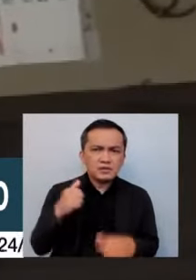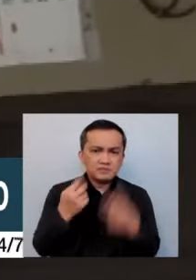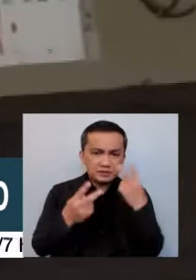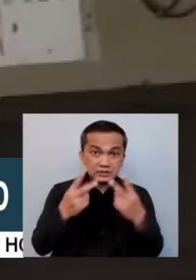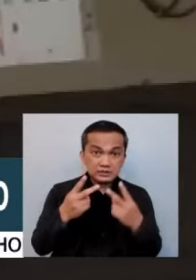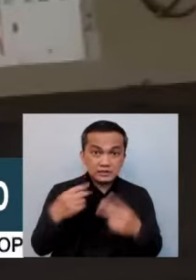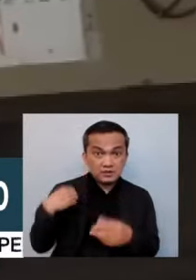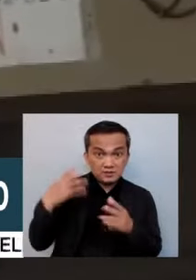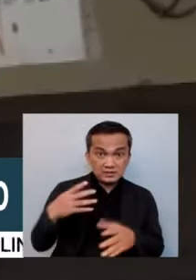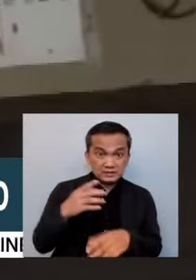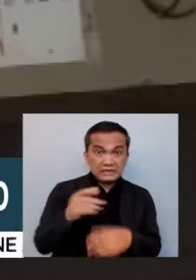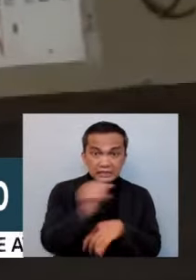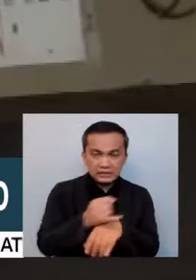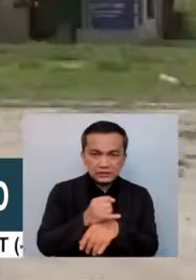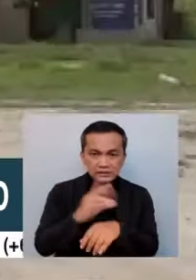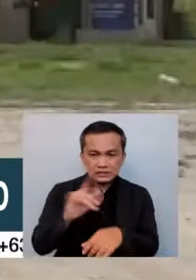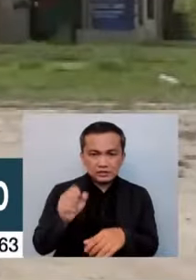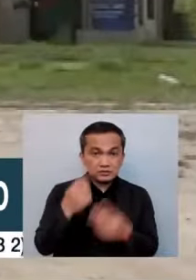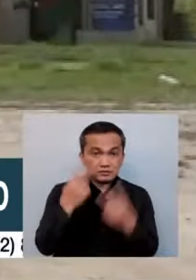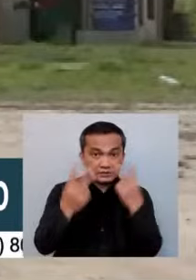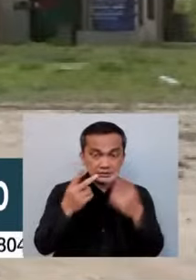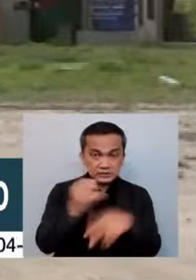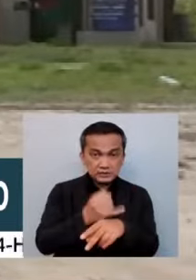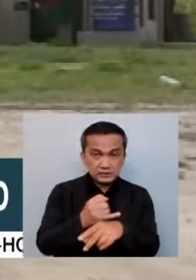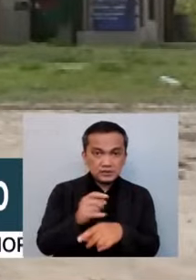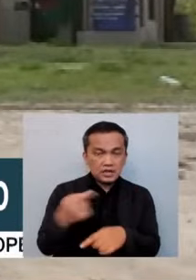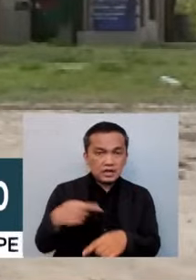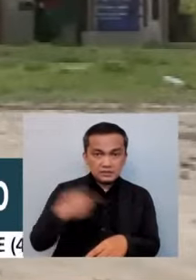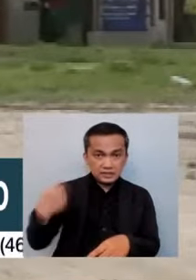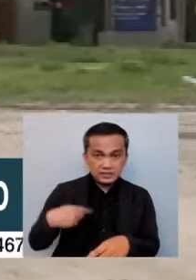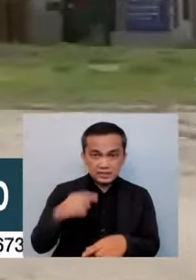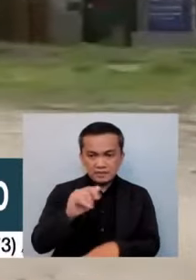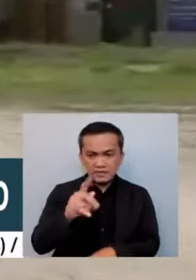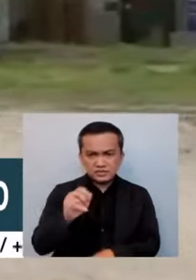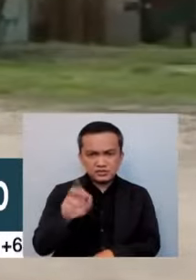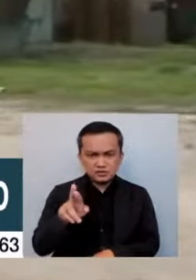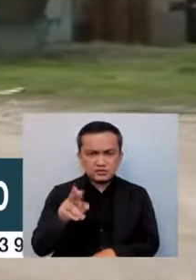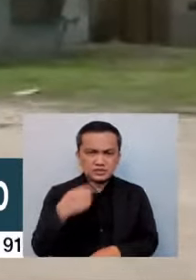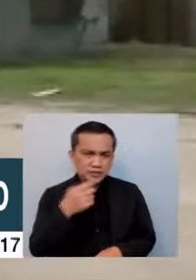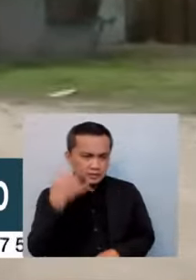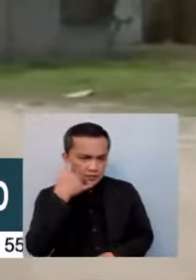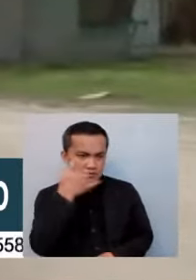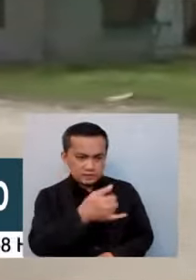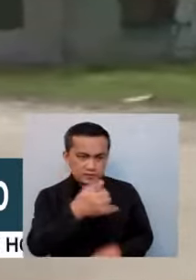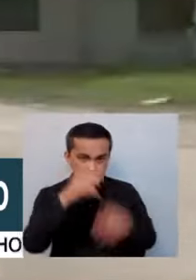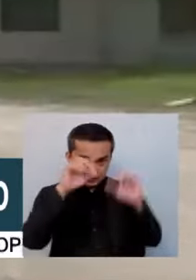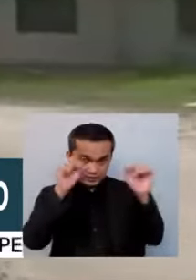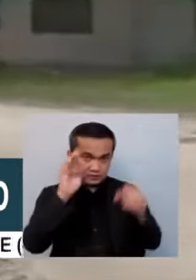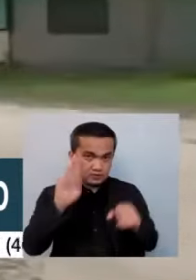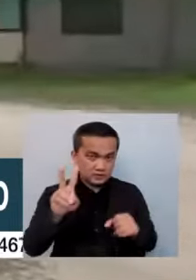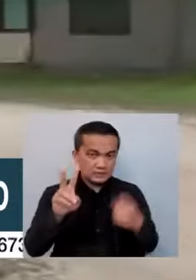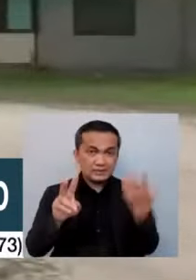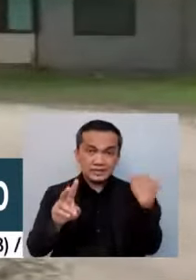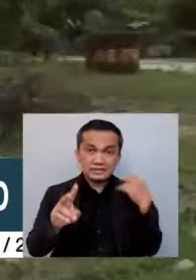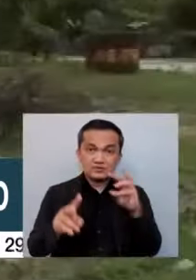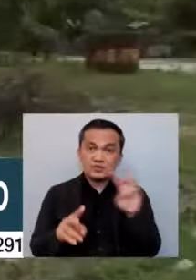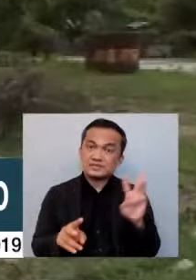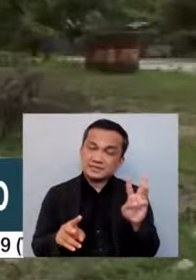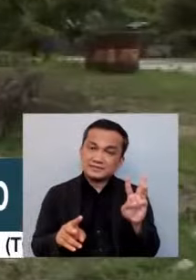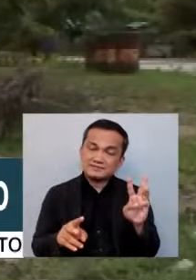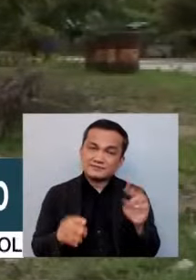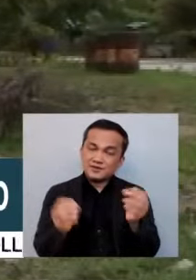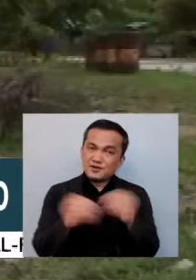visit to Pag-asa Island comes as Chinese Ambassador Wang Xilian paid a courtesy call on President Marcos Wednesday. Malacanang has